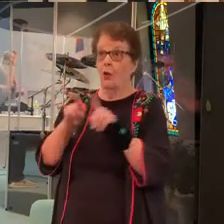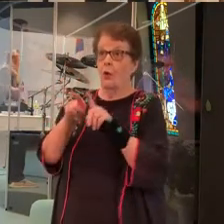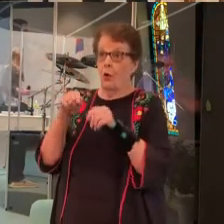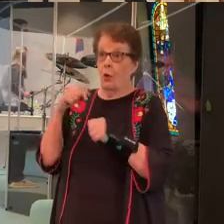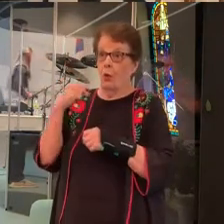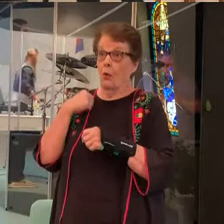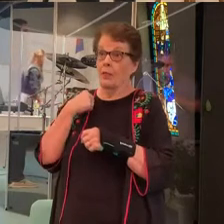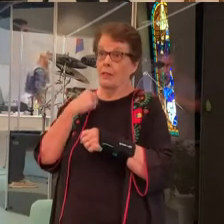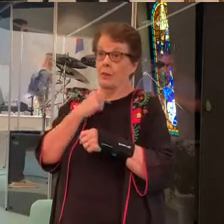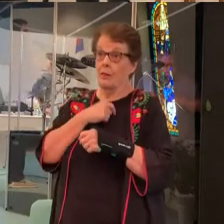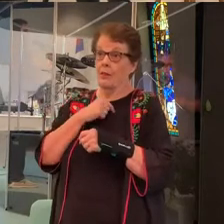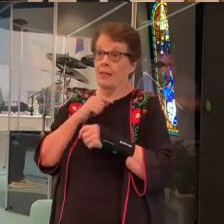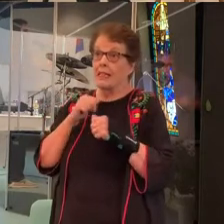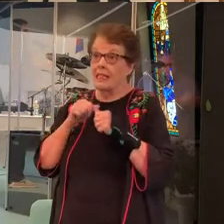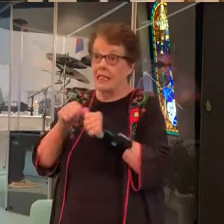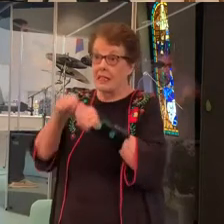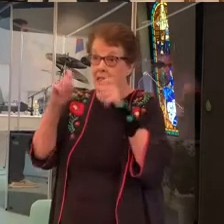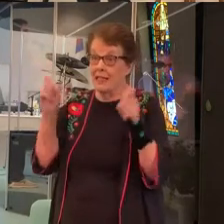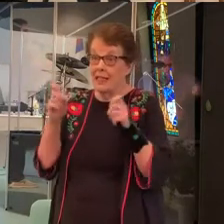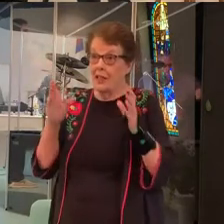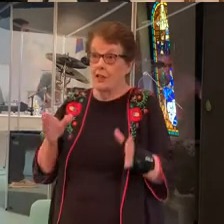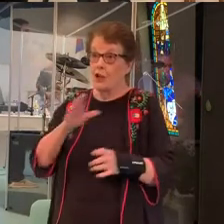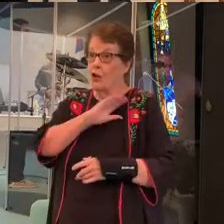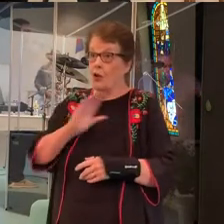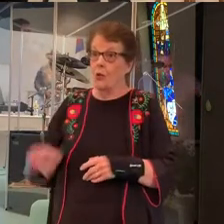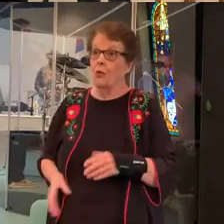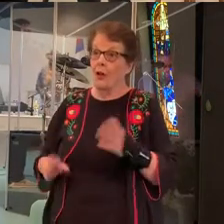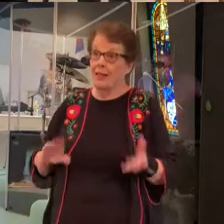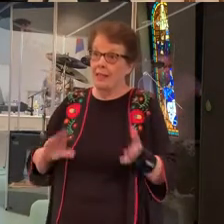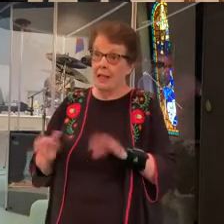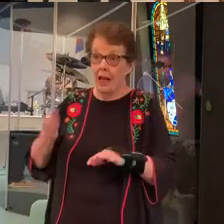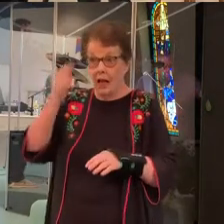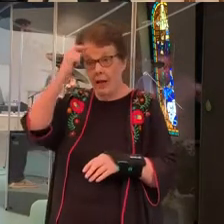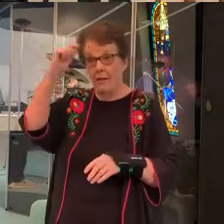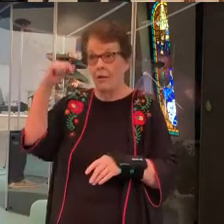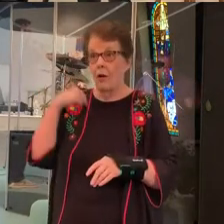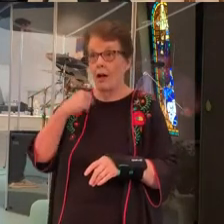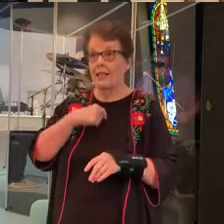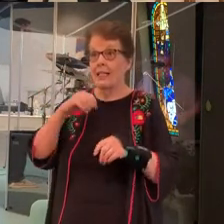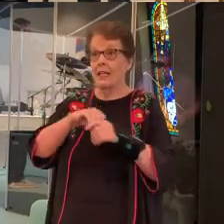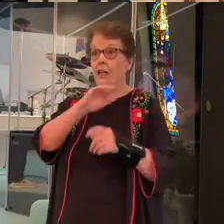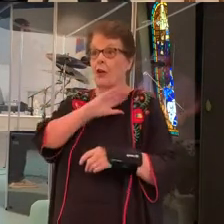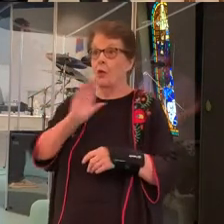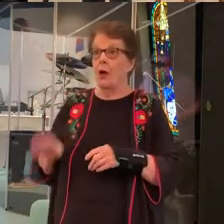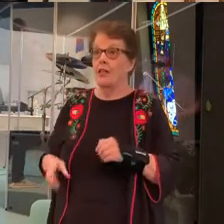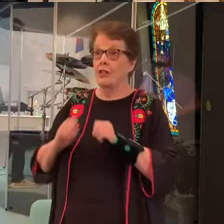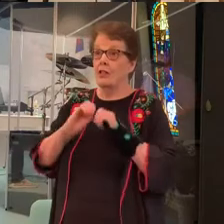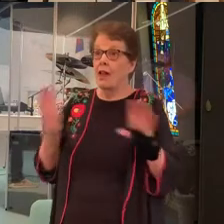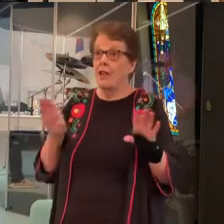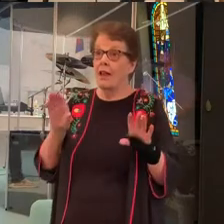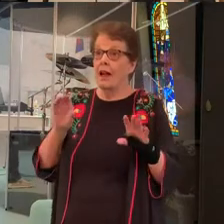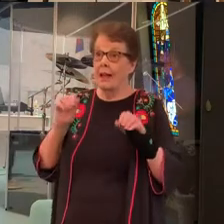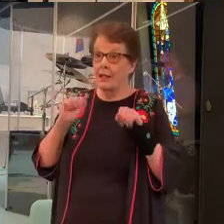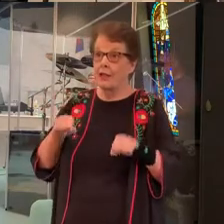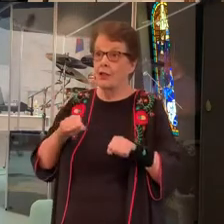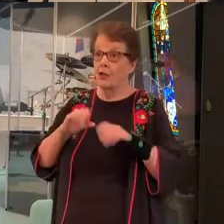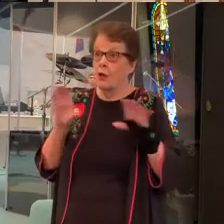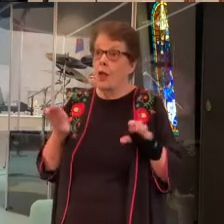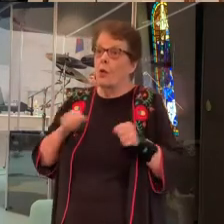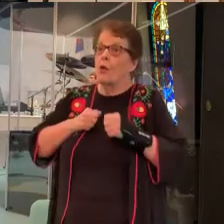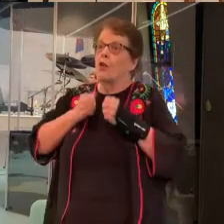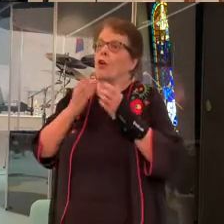that while we were still sinners, Christ died for us. In Christ, there's nothing I can